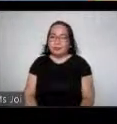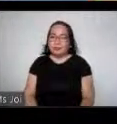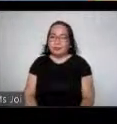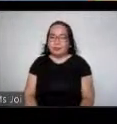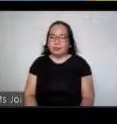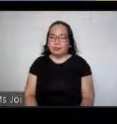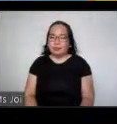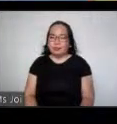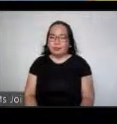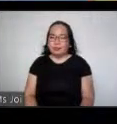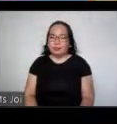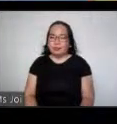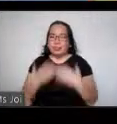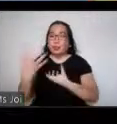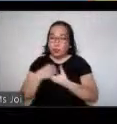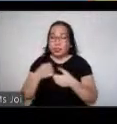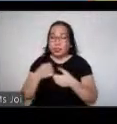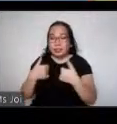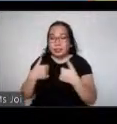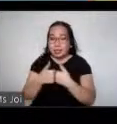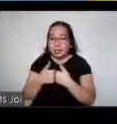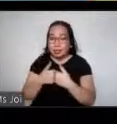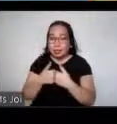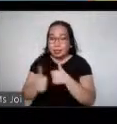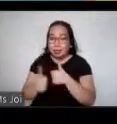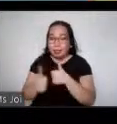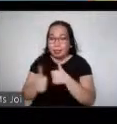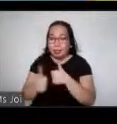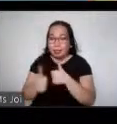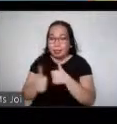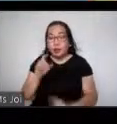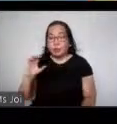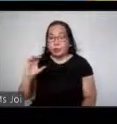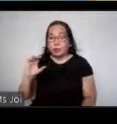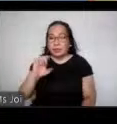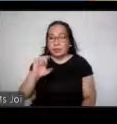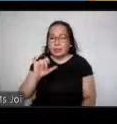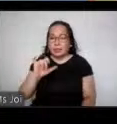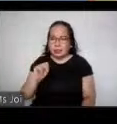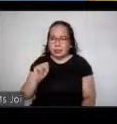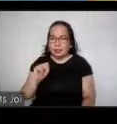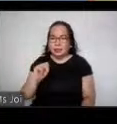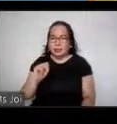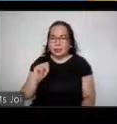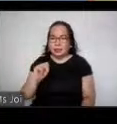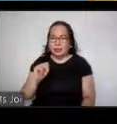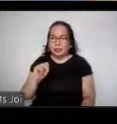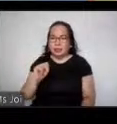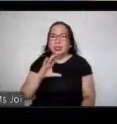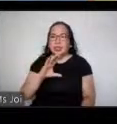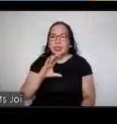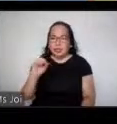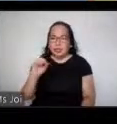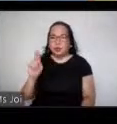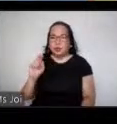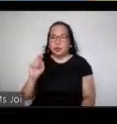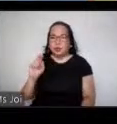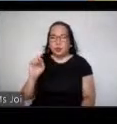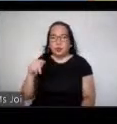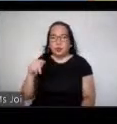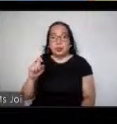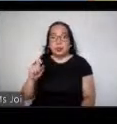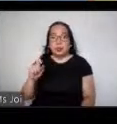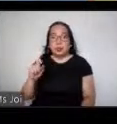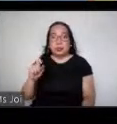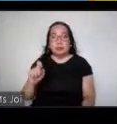Our contest brought to you once again by Celine Plus and Nucho Flex. Alright, so ayan,